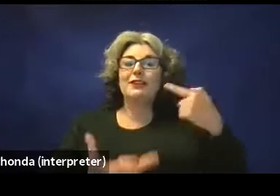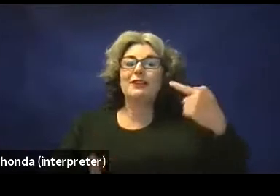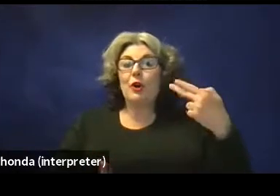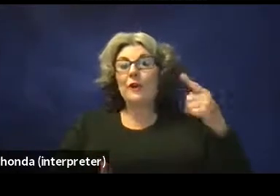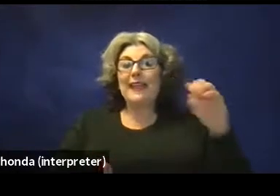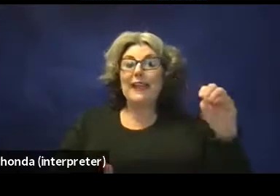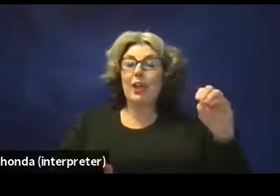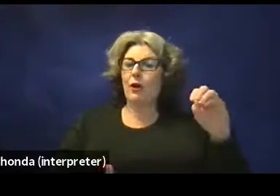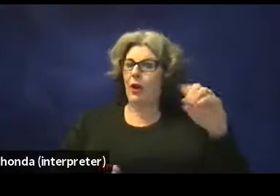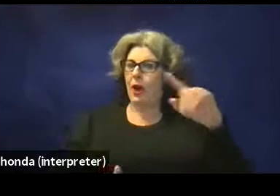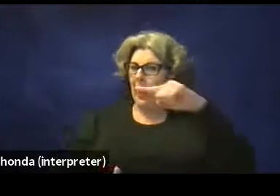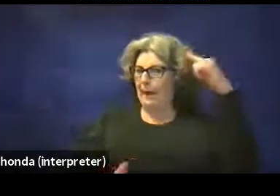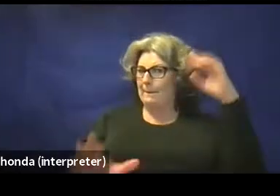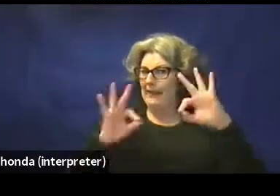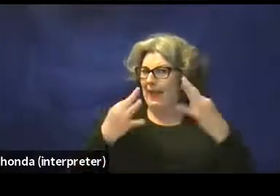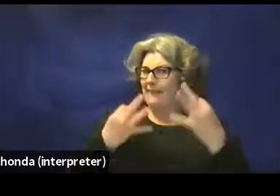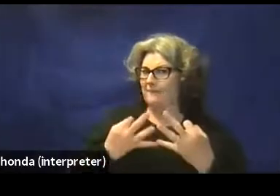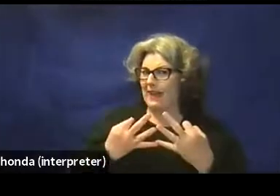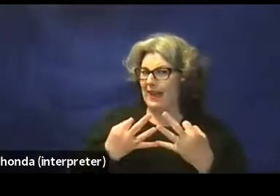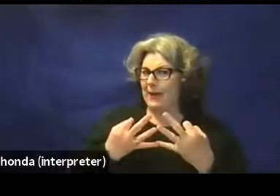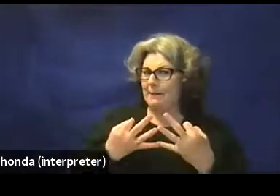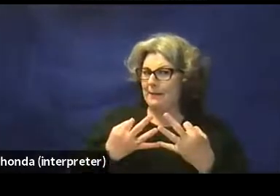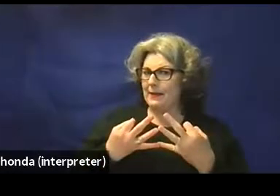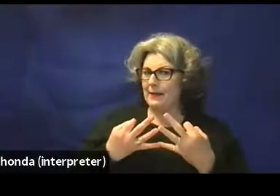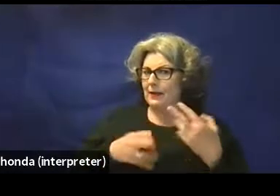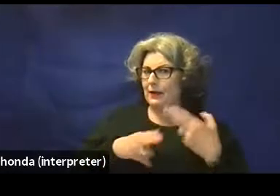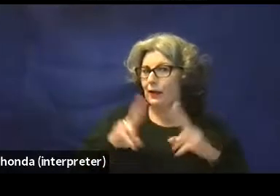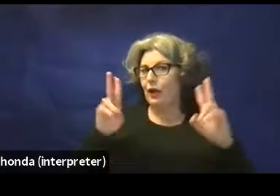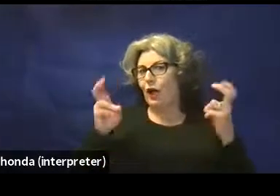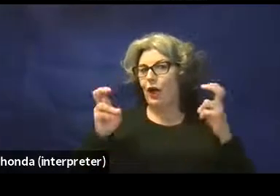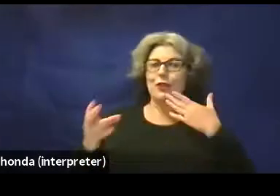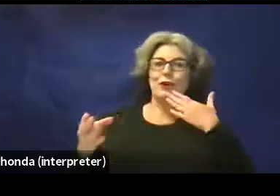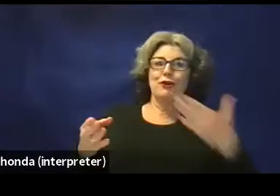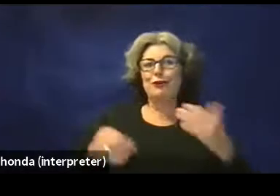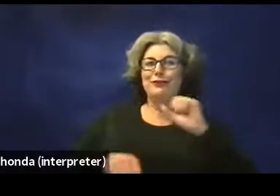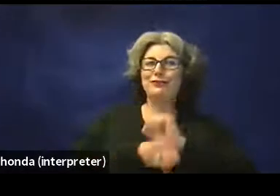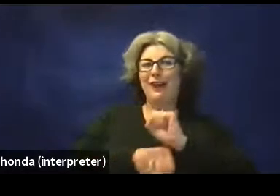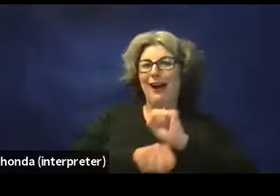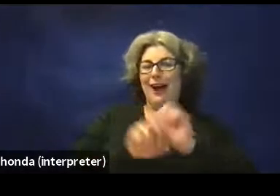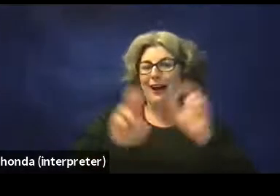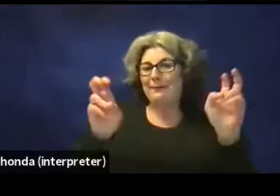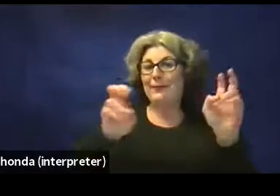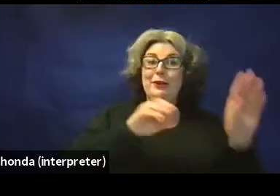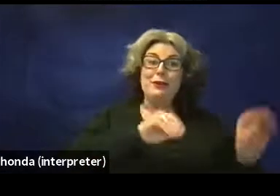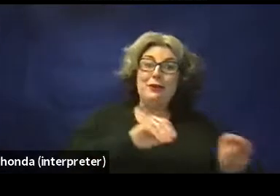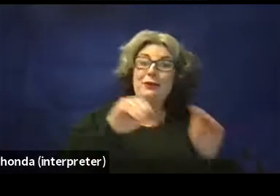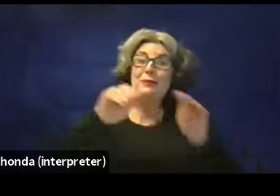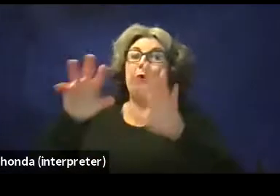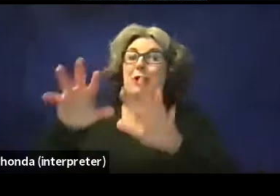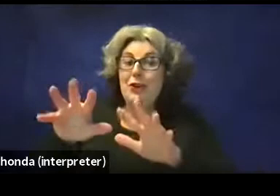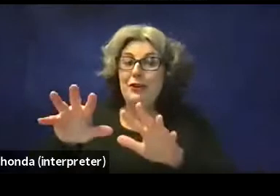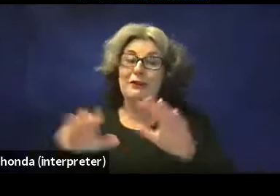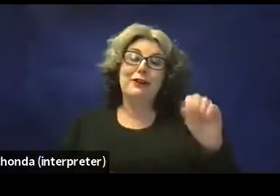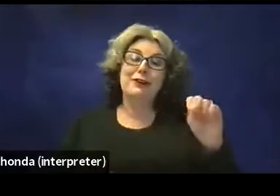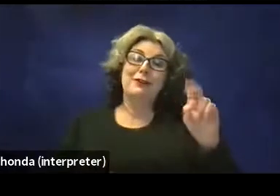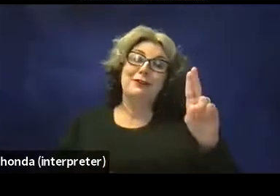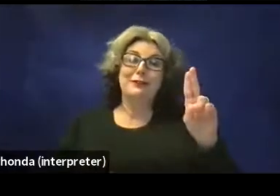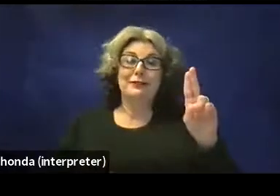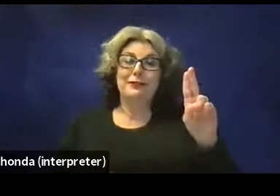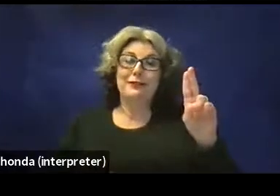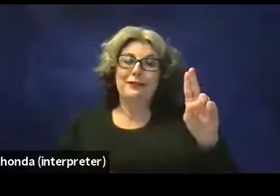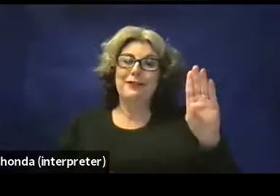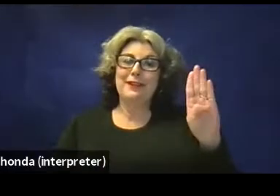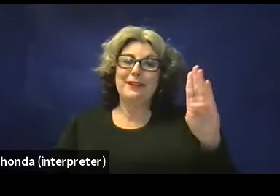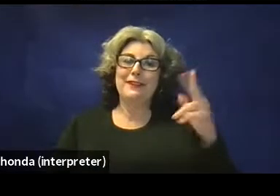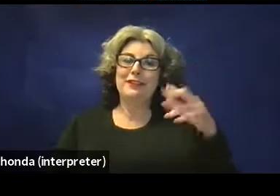course, a Black family who gets what they call the good job, right? You move to the suburbs where